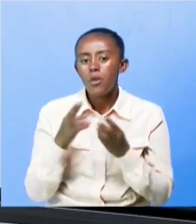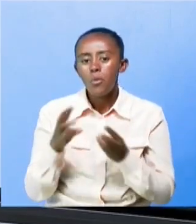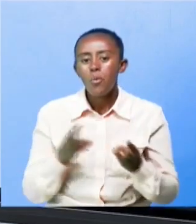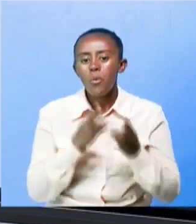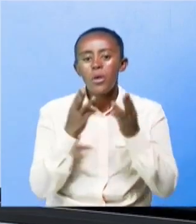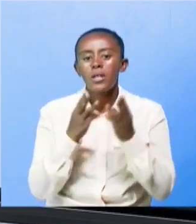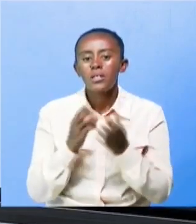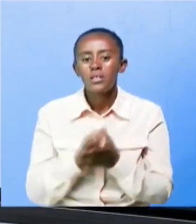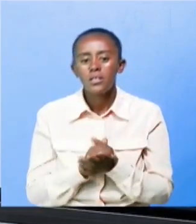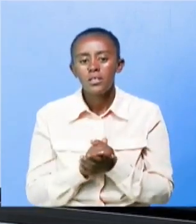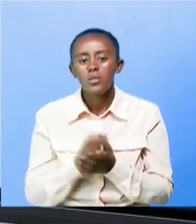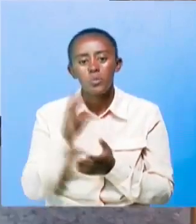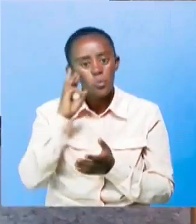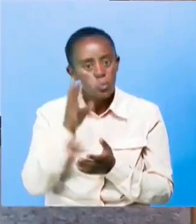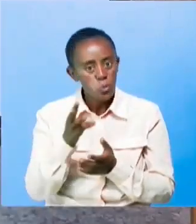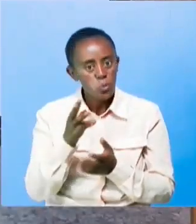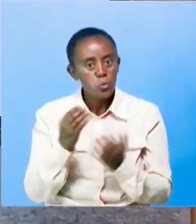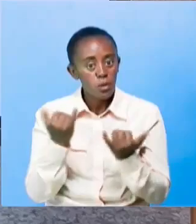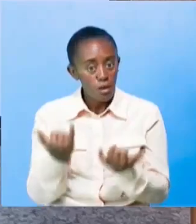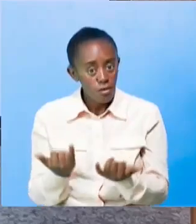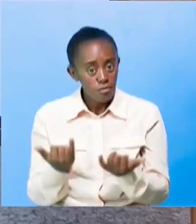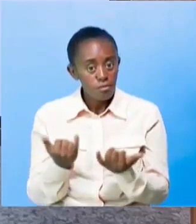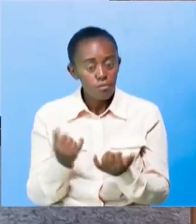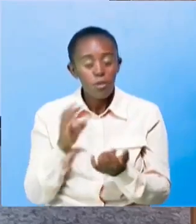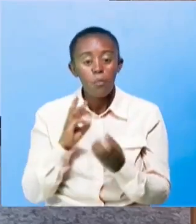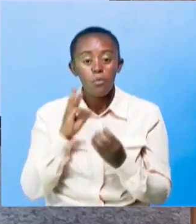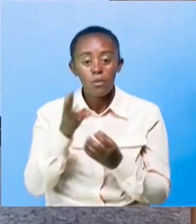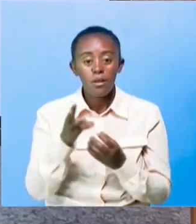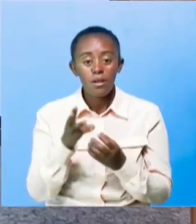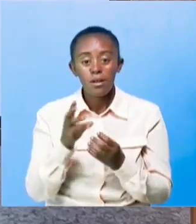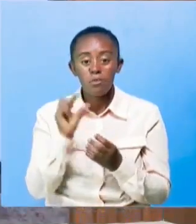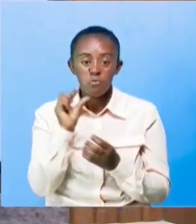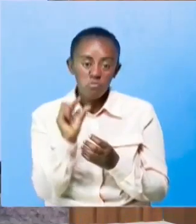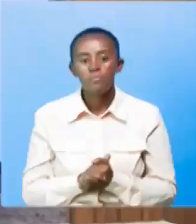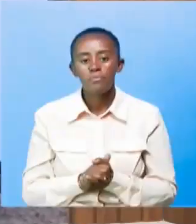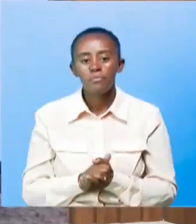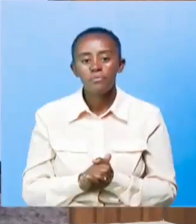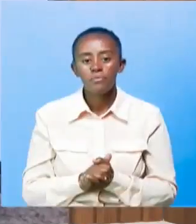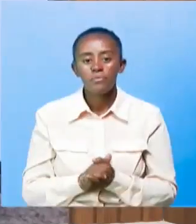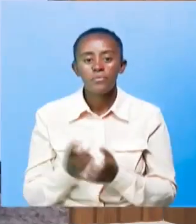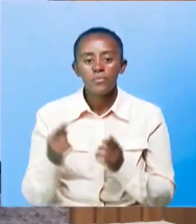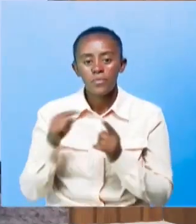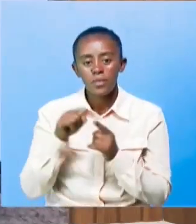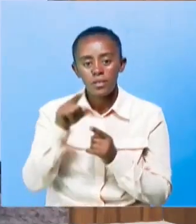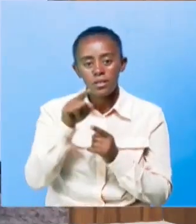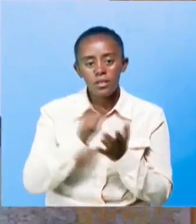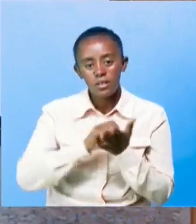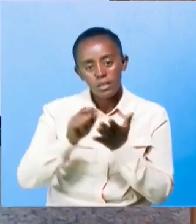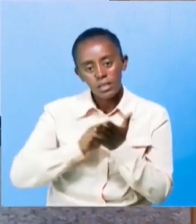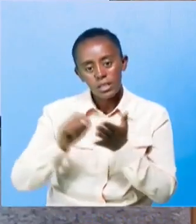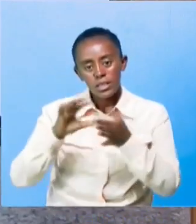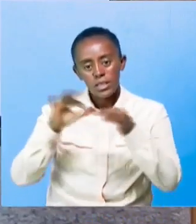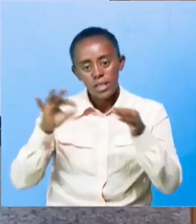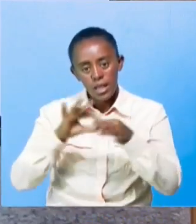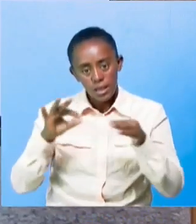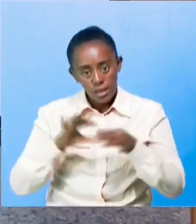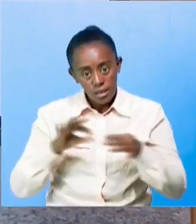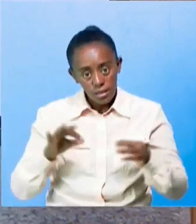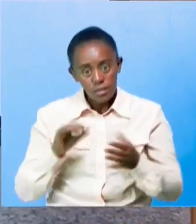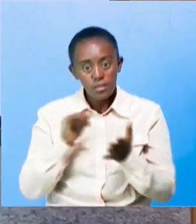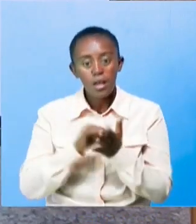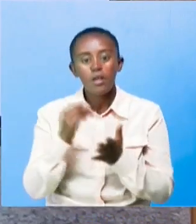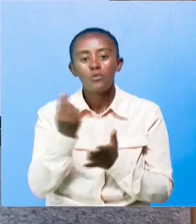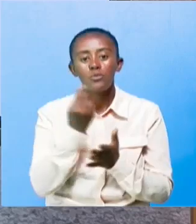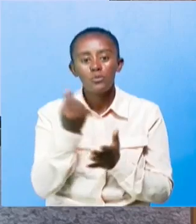could use will. So now I would give you a few minutes to write sentences that